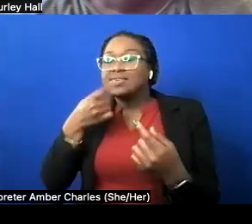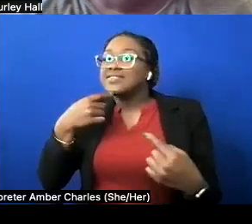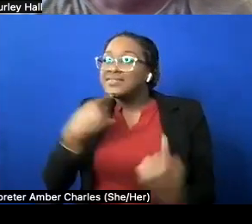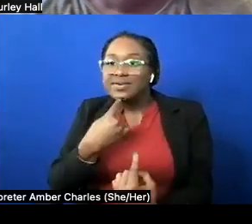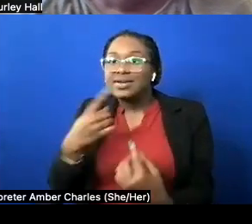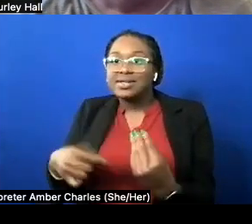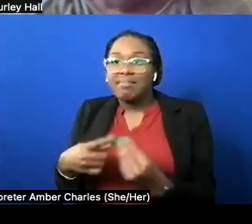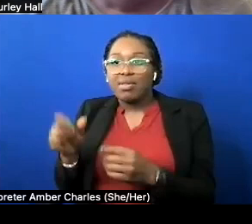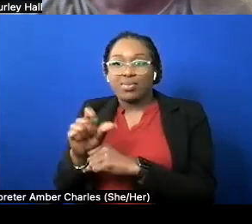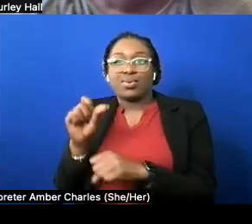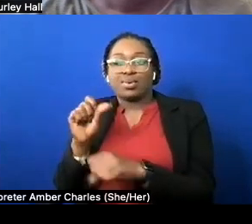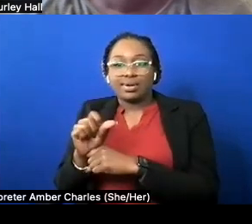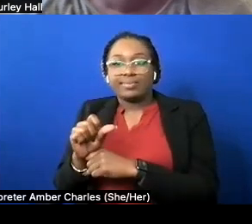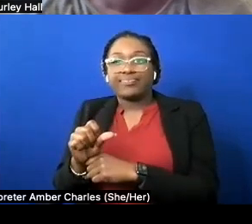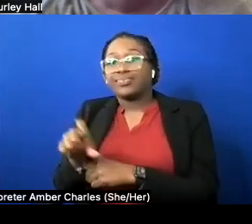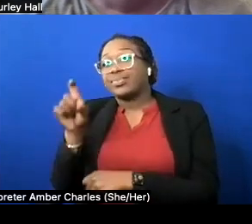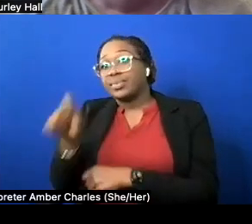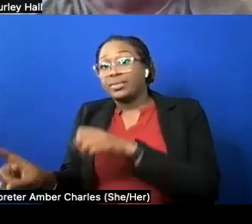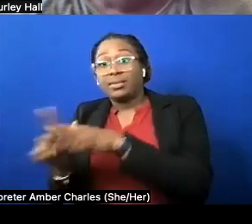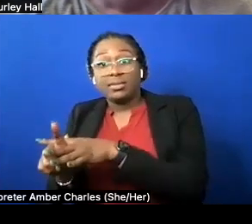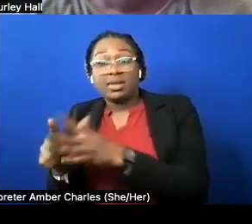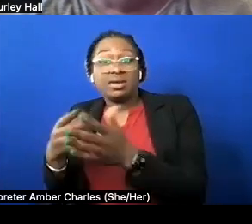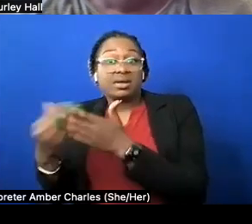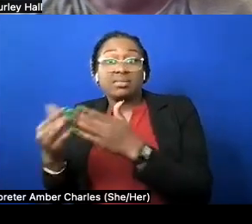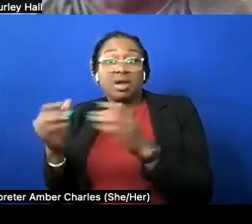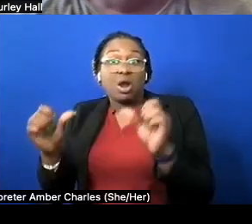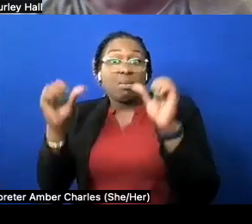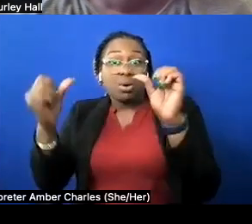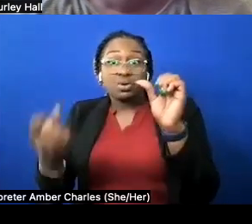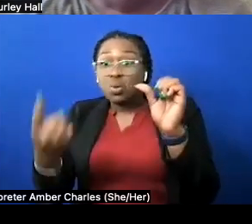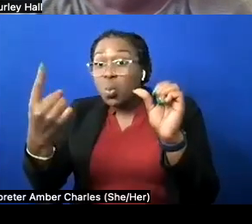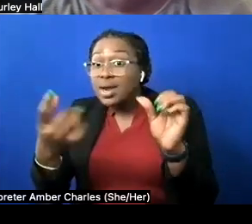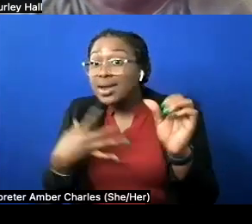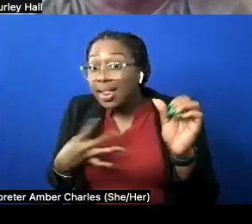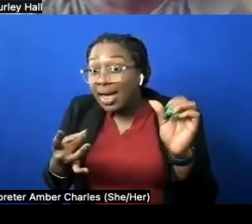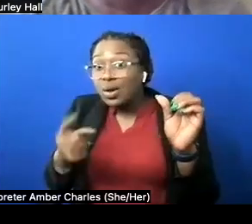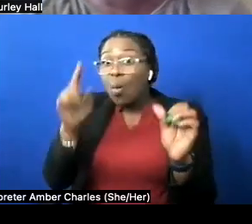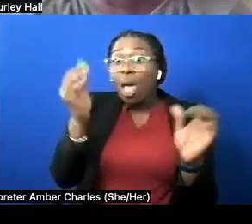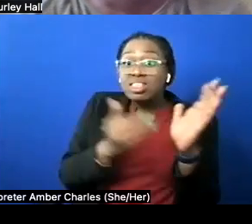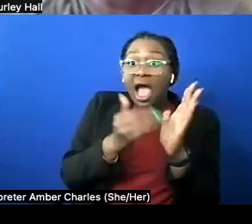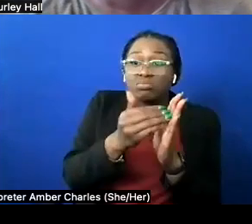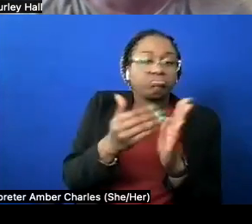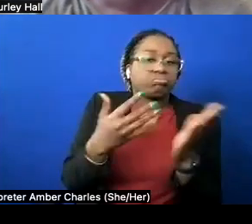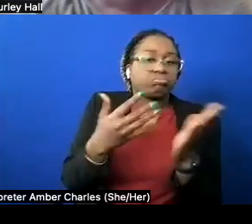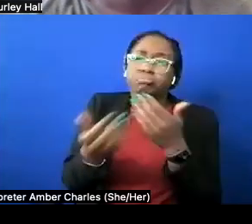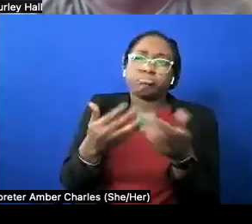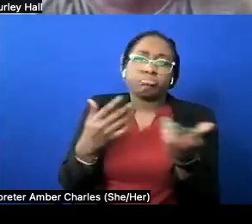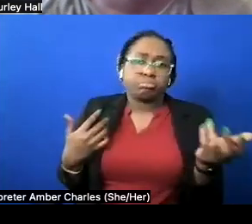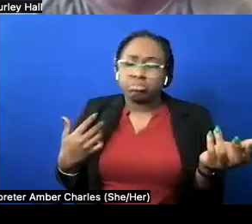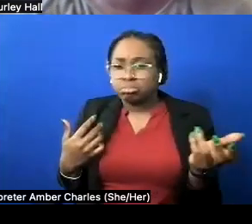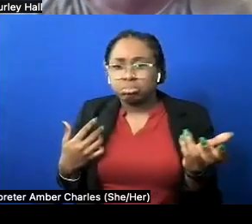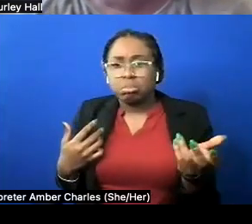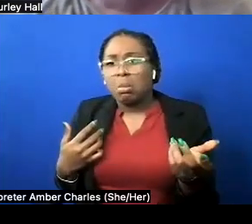to show up whether your post gets one like or 1,000. I know, and I know this applies. All of us here probably